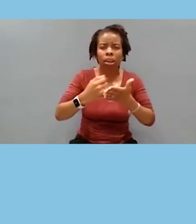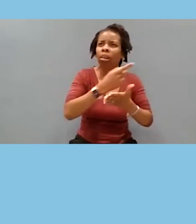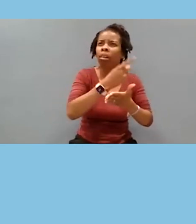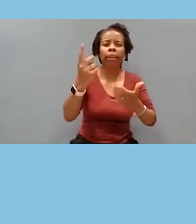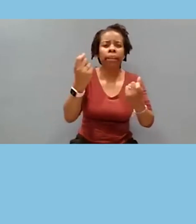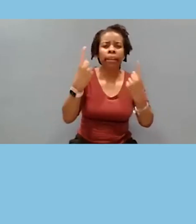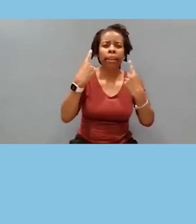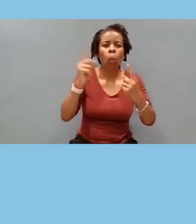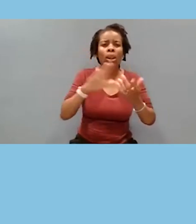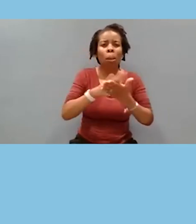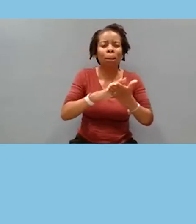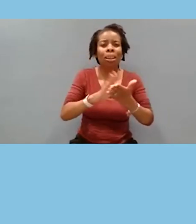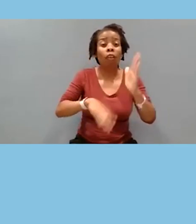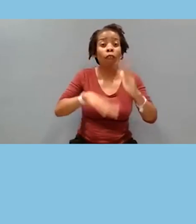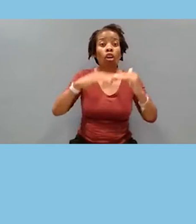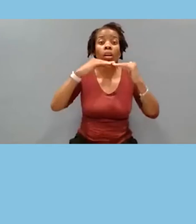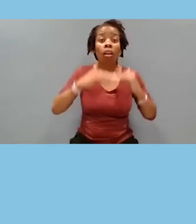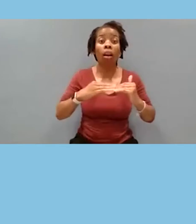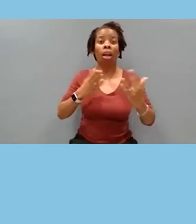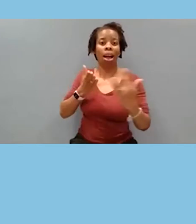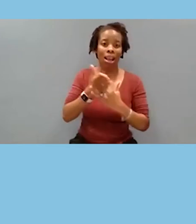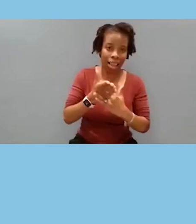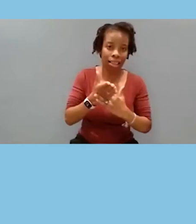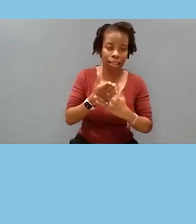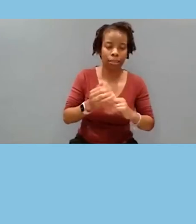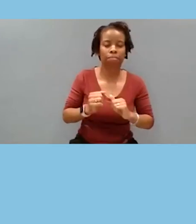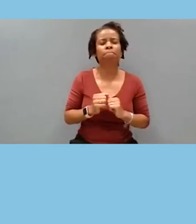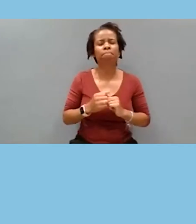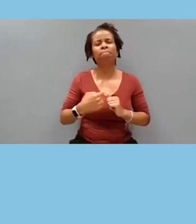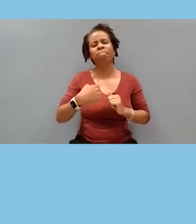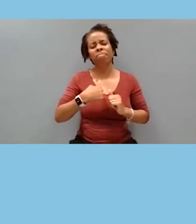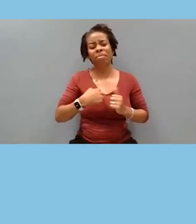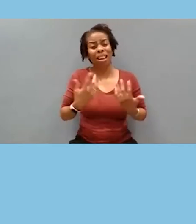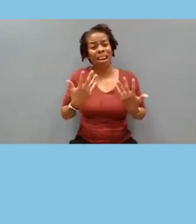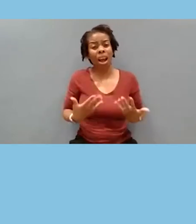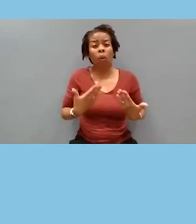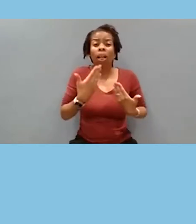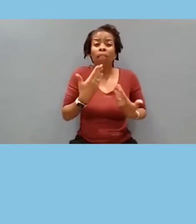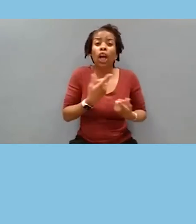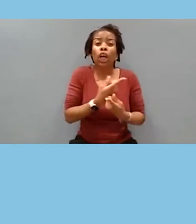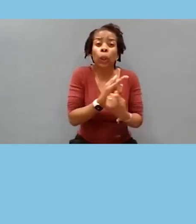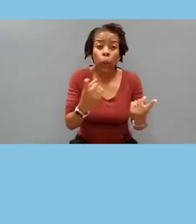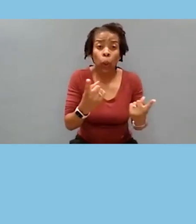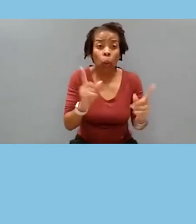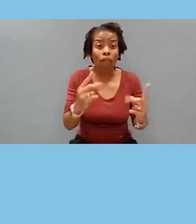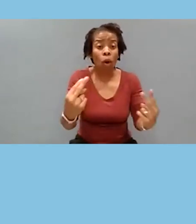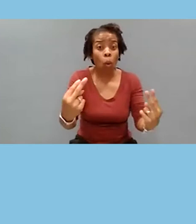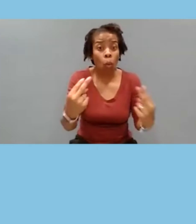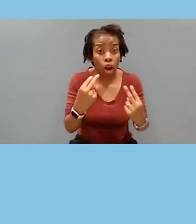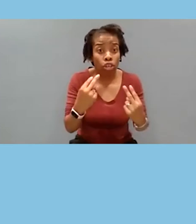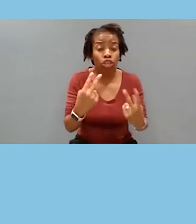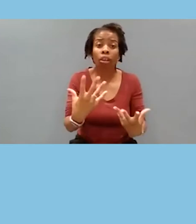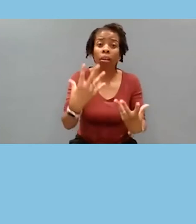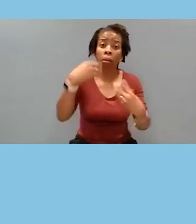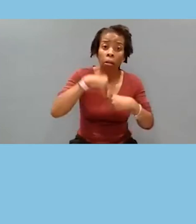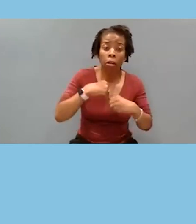I hand over to Tanya, allow me to say finally, thanks to all of you so much for being here this evening. Thanks for tuning in. And thanks to Louise